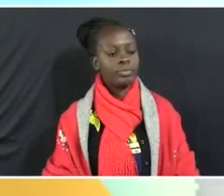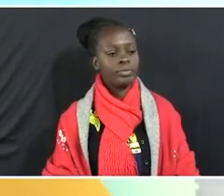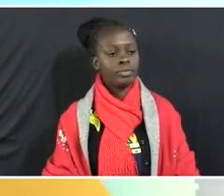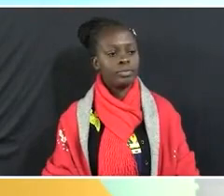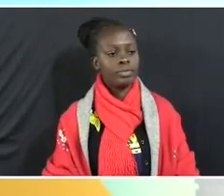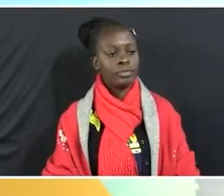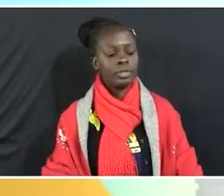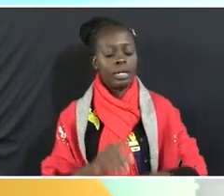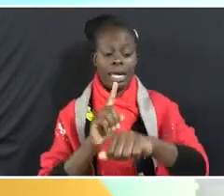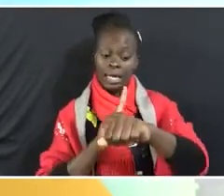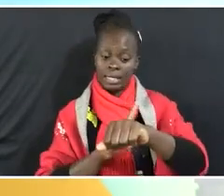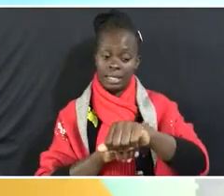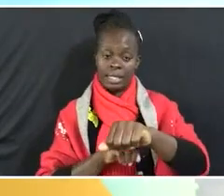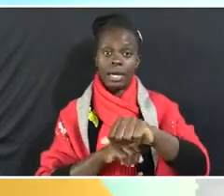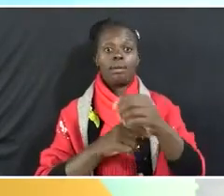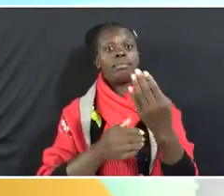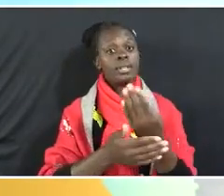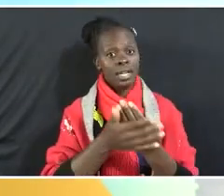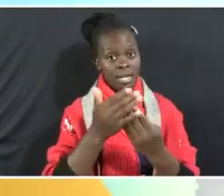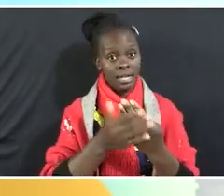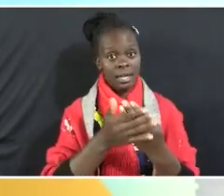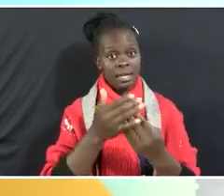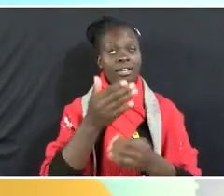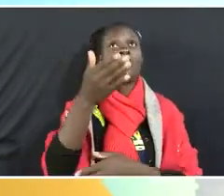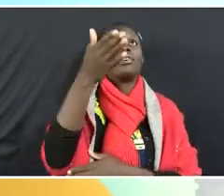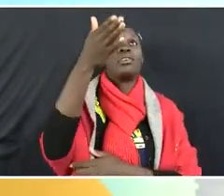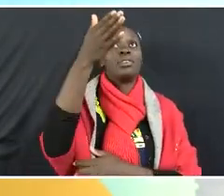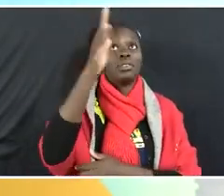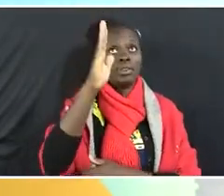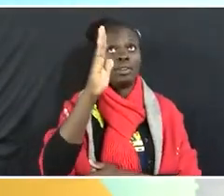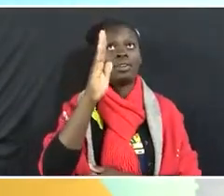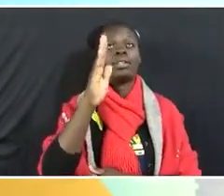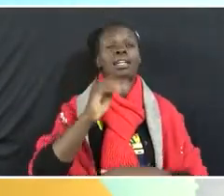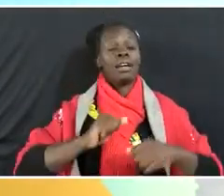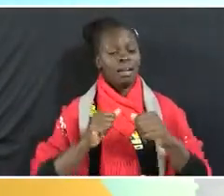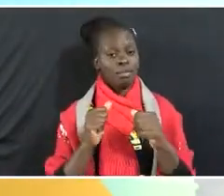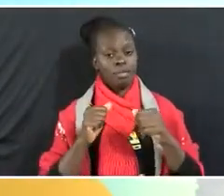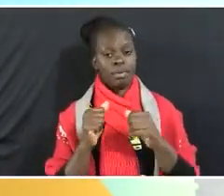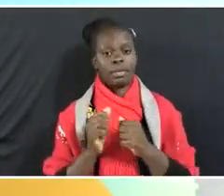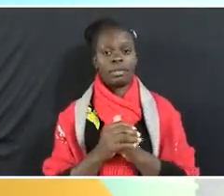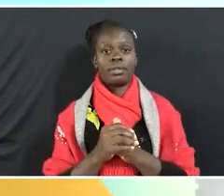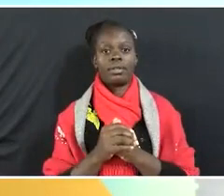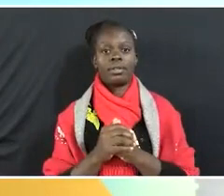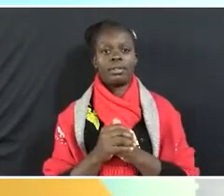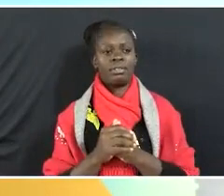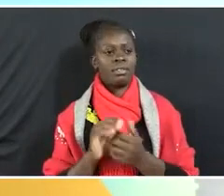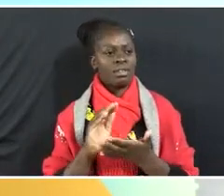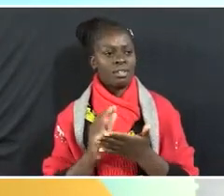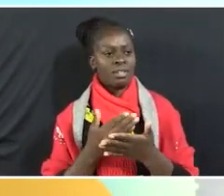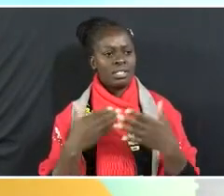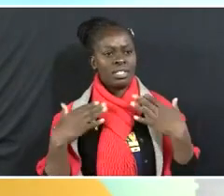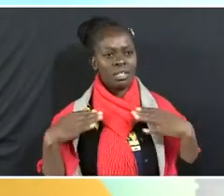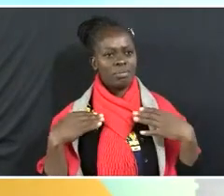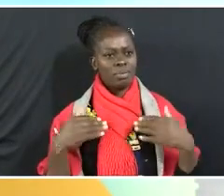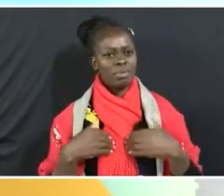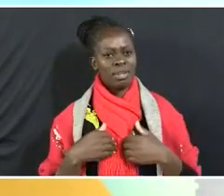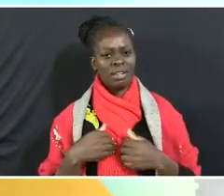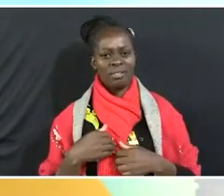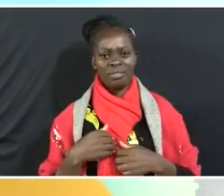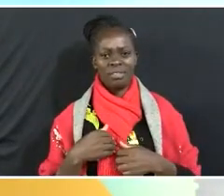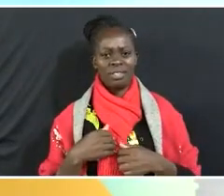And when you handle with care, you thank God for the things that you have. Some people don't have the things that you